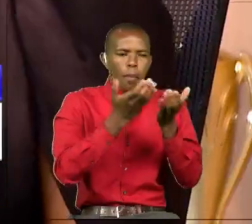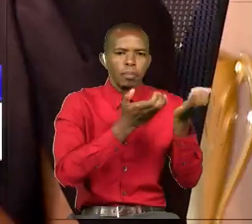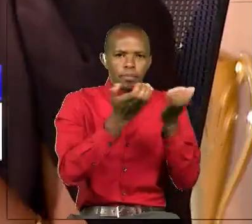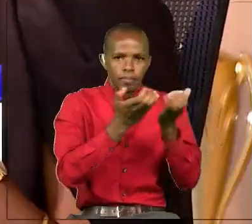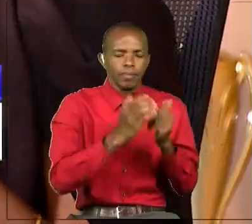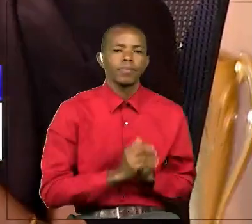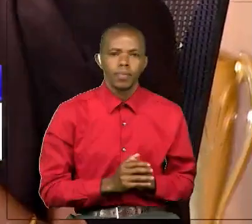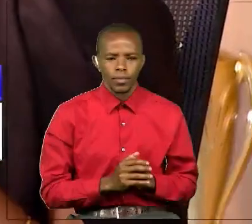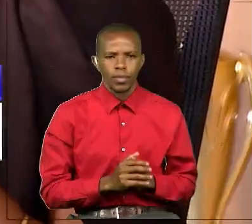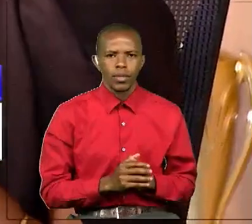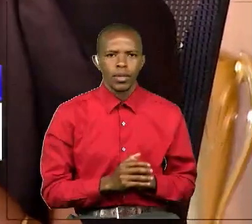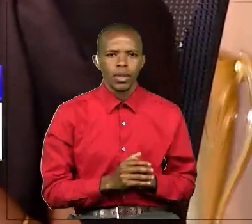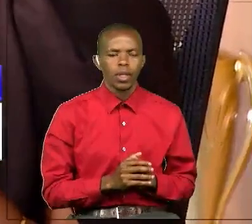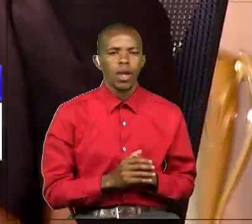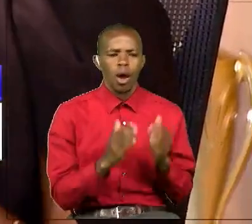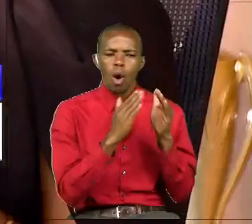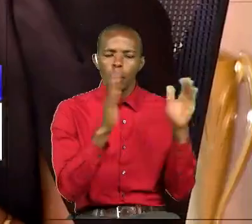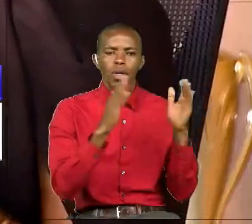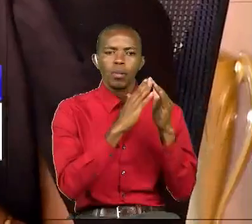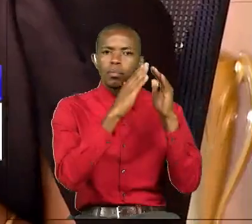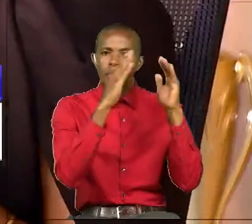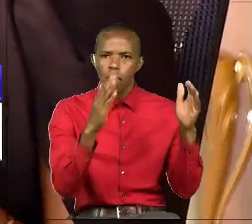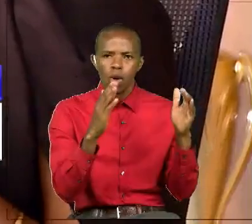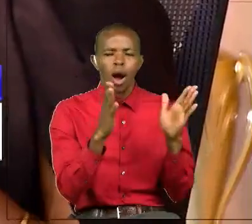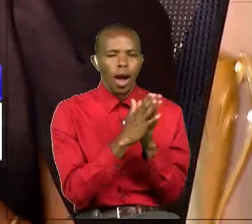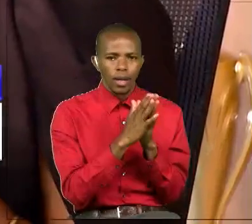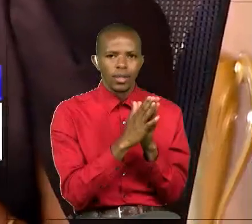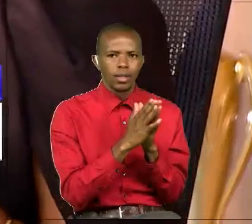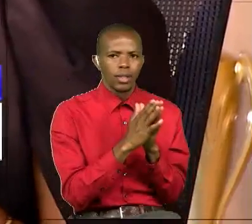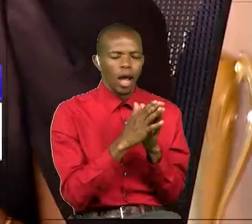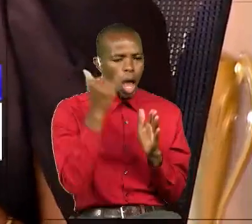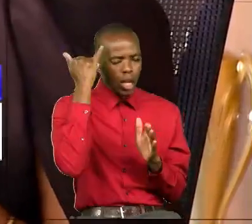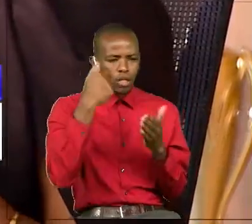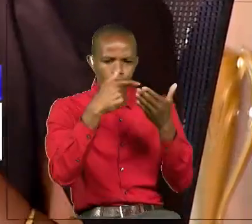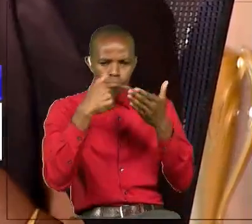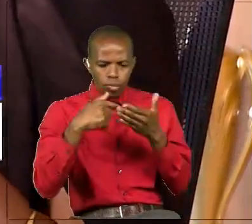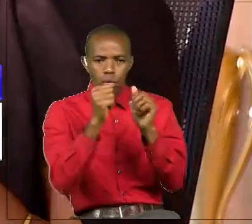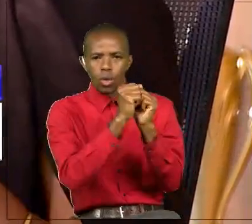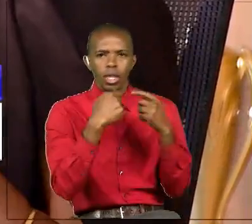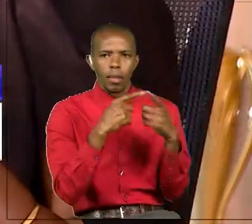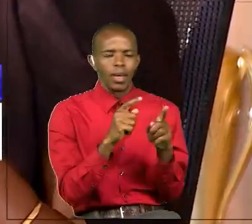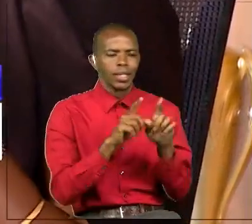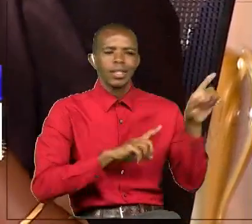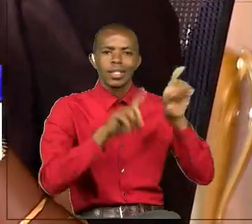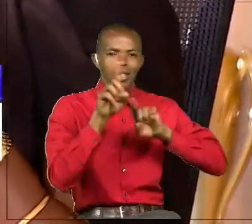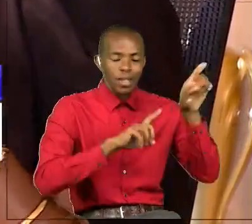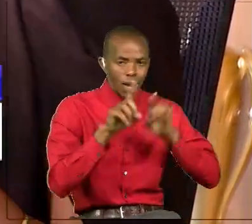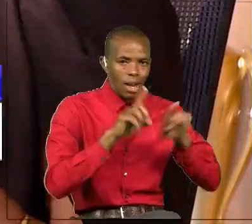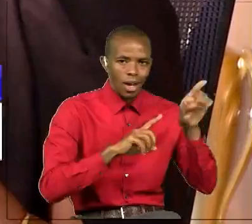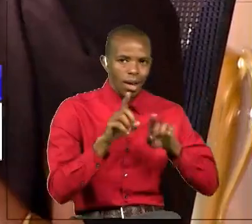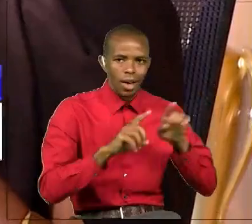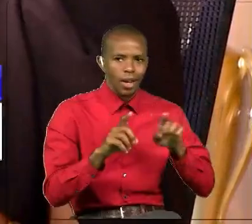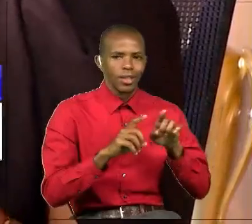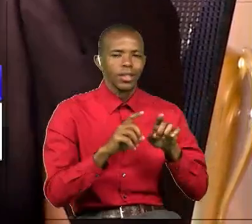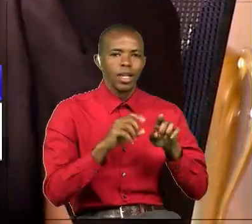businesses. So they were a lot more open and they were a lot more receptive to having conversations with us. But really the journey has been very